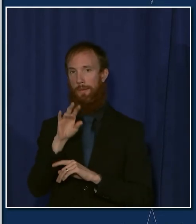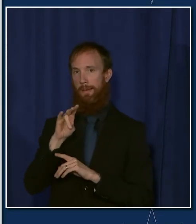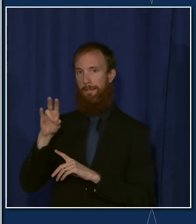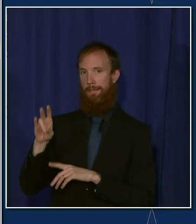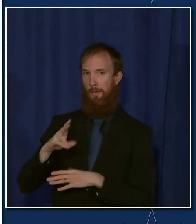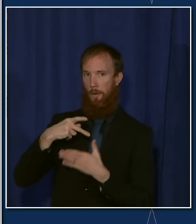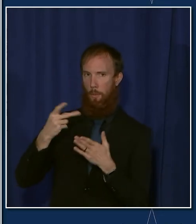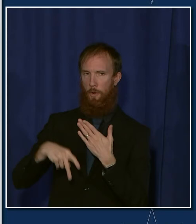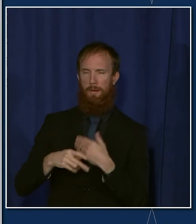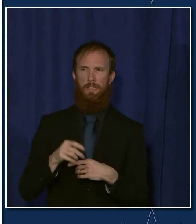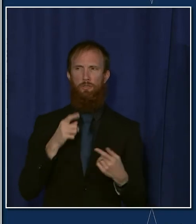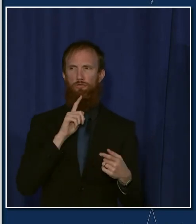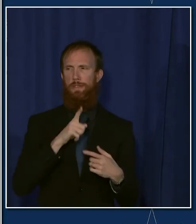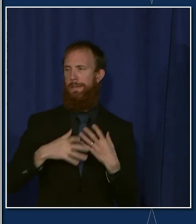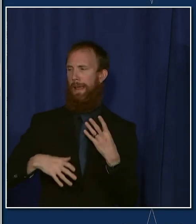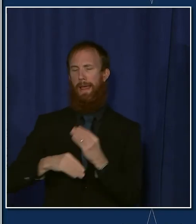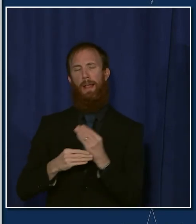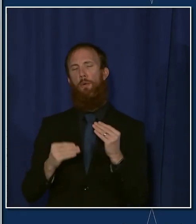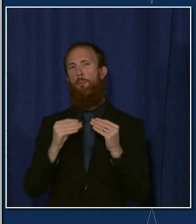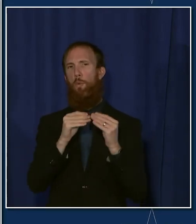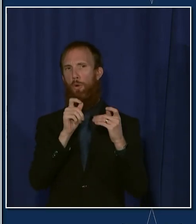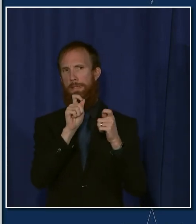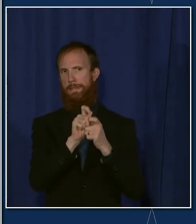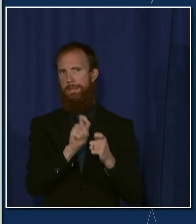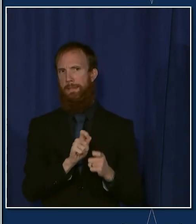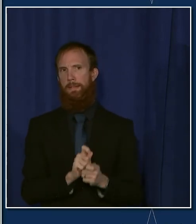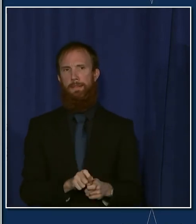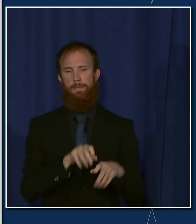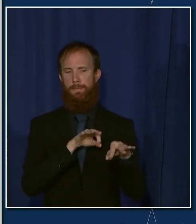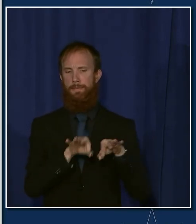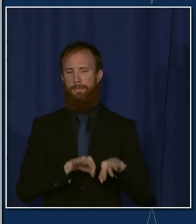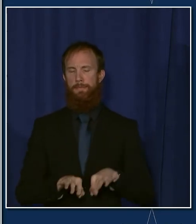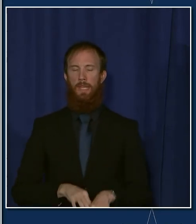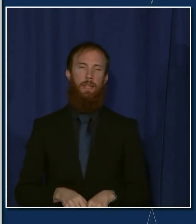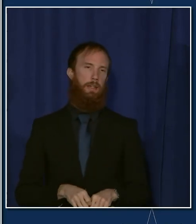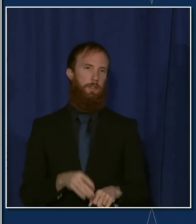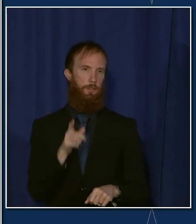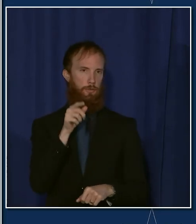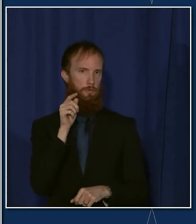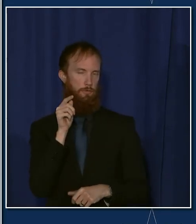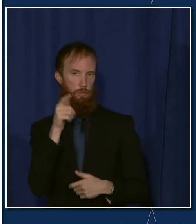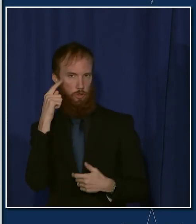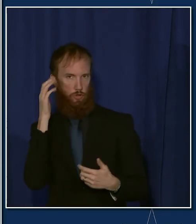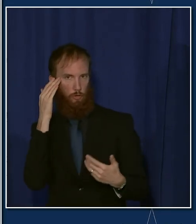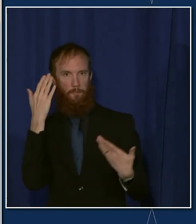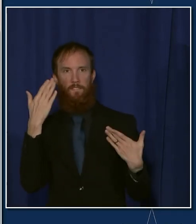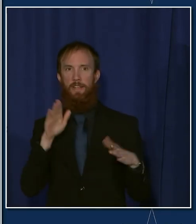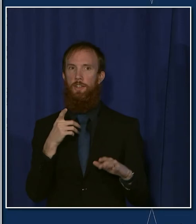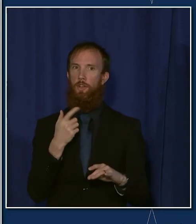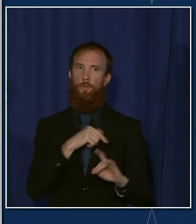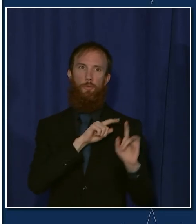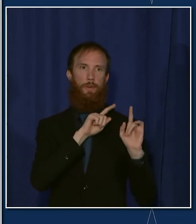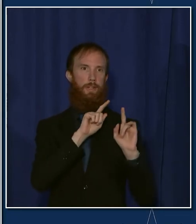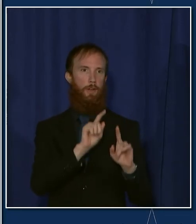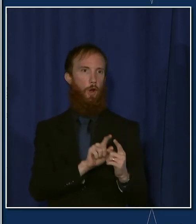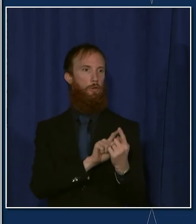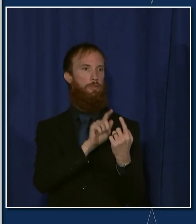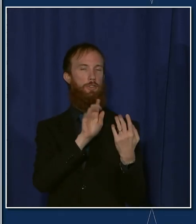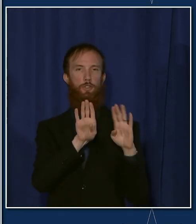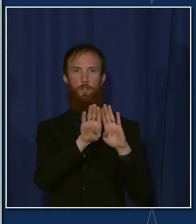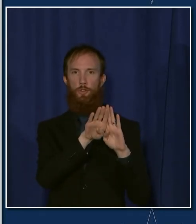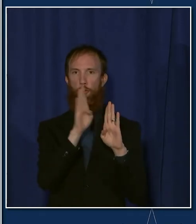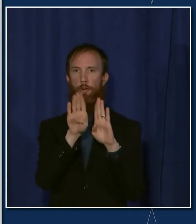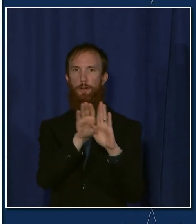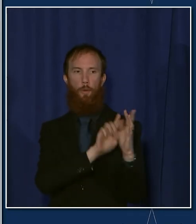kind of a little more detail, just to give you a flavor of some of what we're doing. As you know, We've done the door-to-door. We've done the bringing the bus.